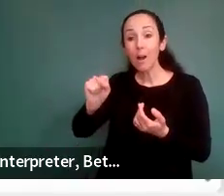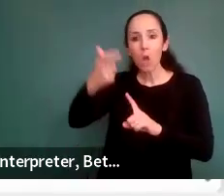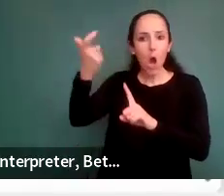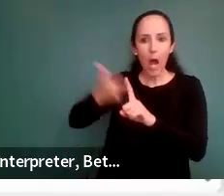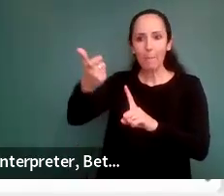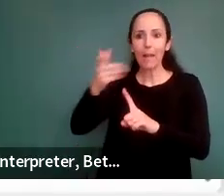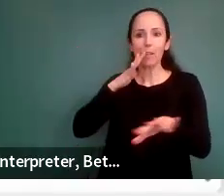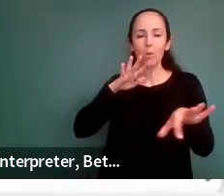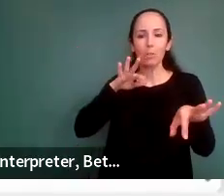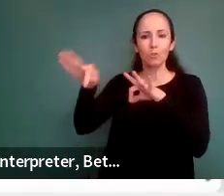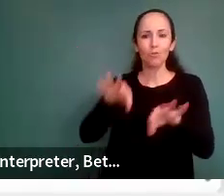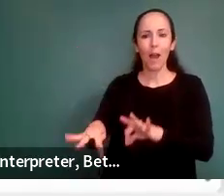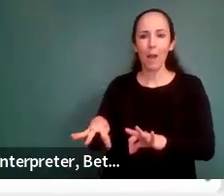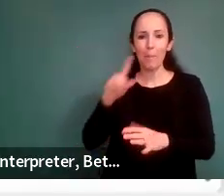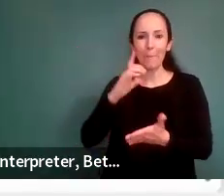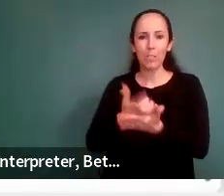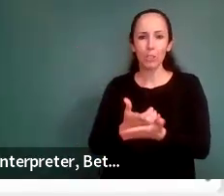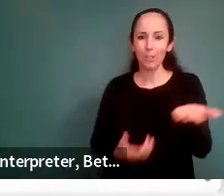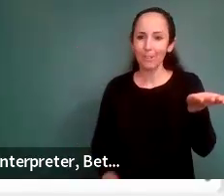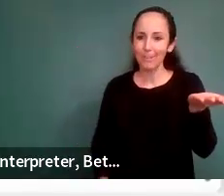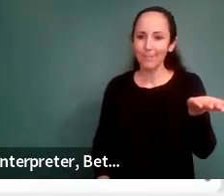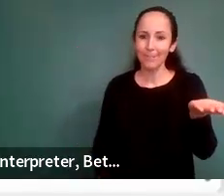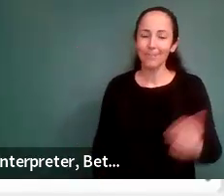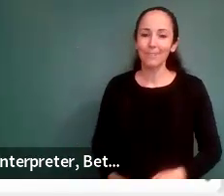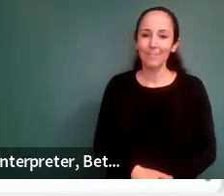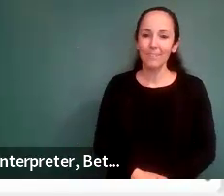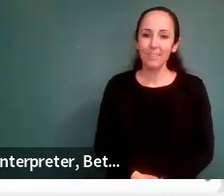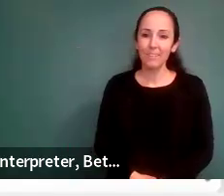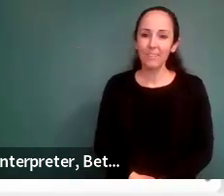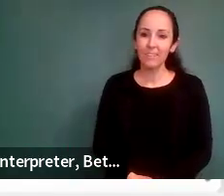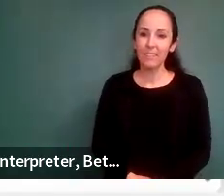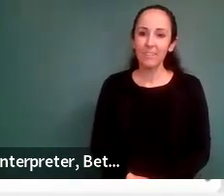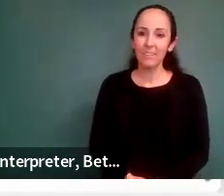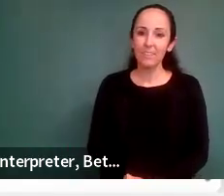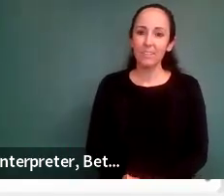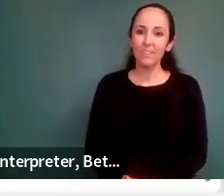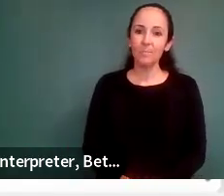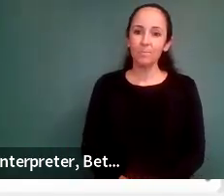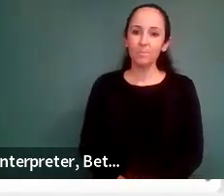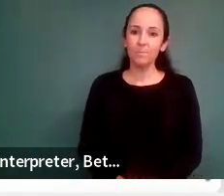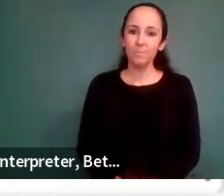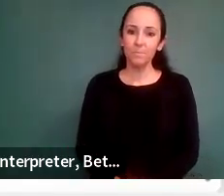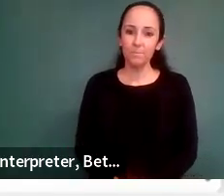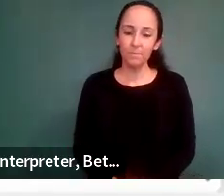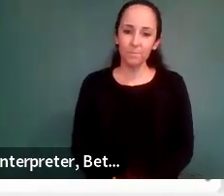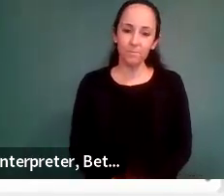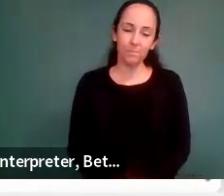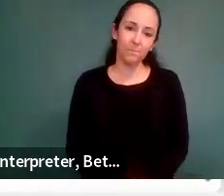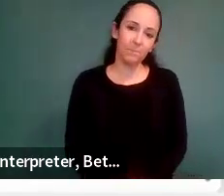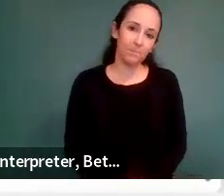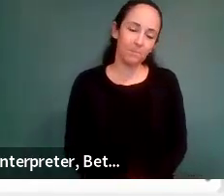a description. Enter. Generating ... button. Approve button unavailable. Enter image description edit. How would you describe this object?